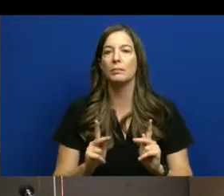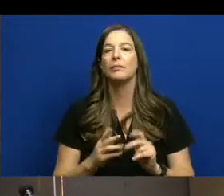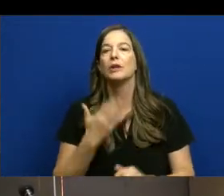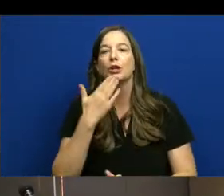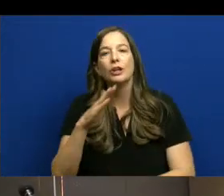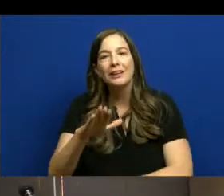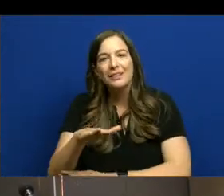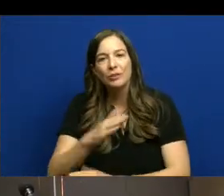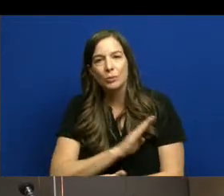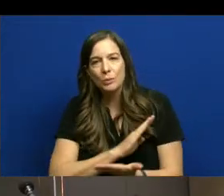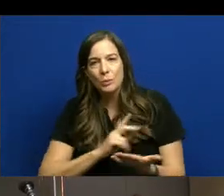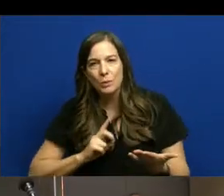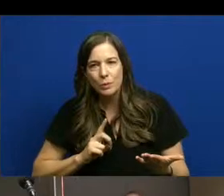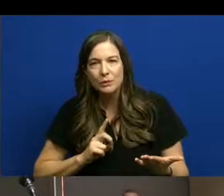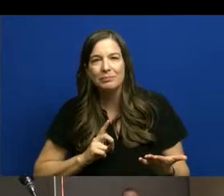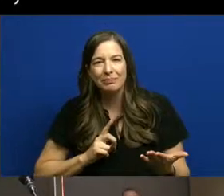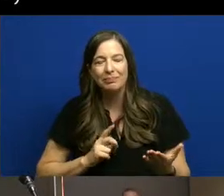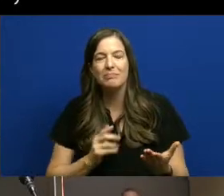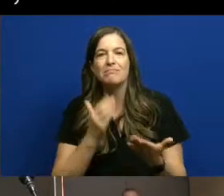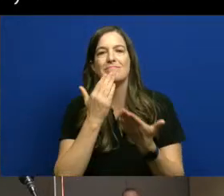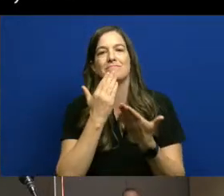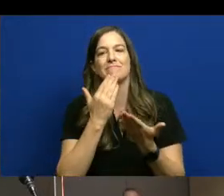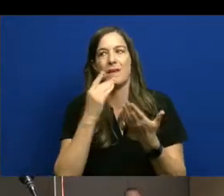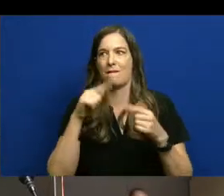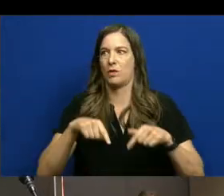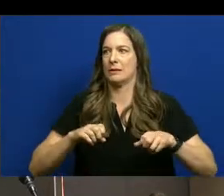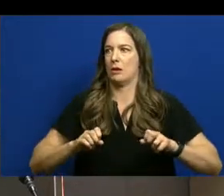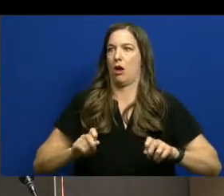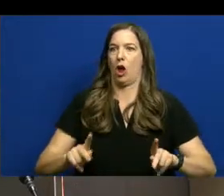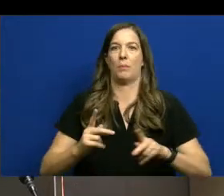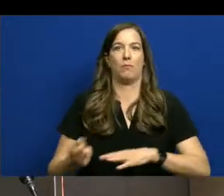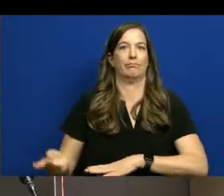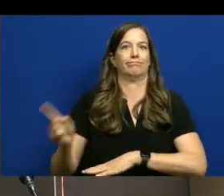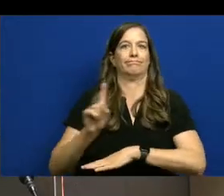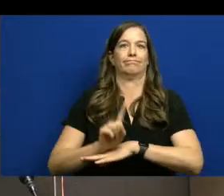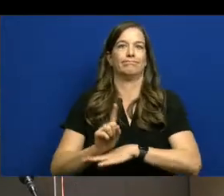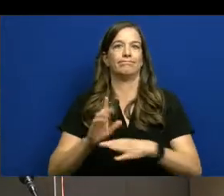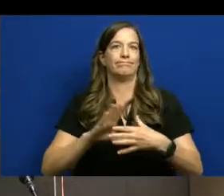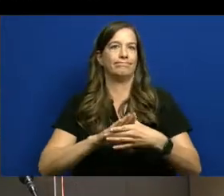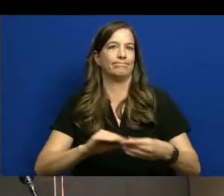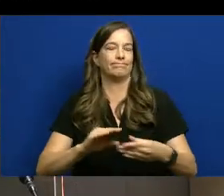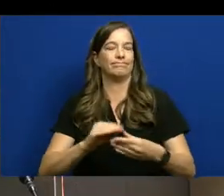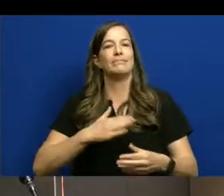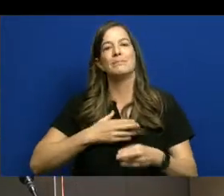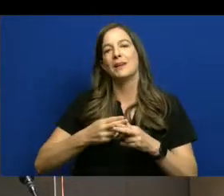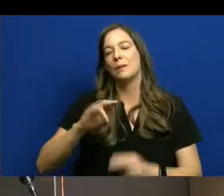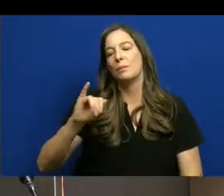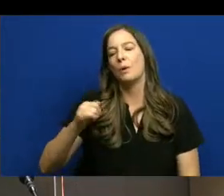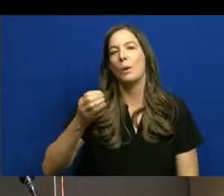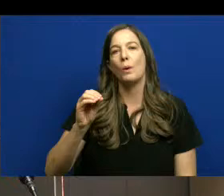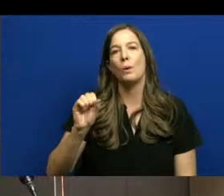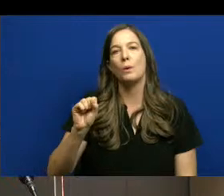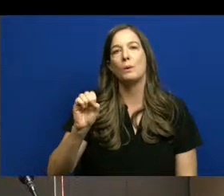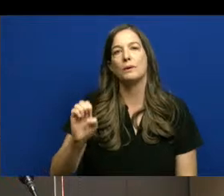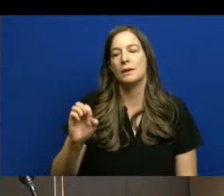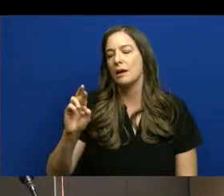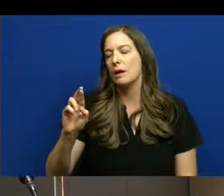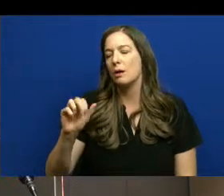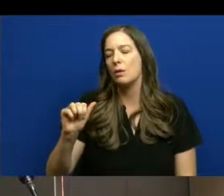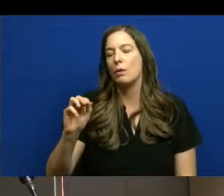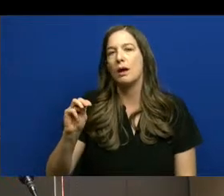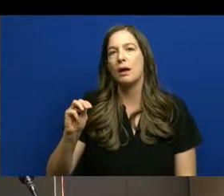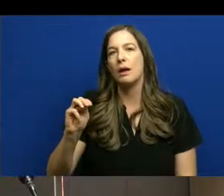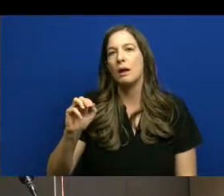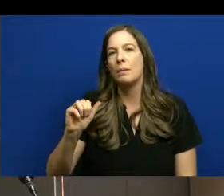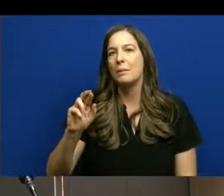Good afternoon, board. Thank you for the opportunity to give comments today. My name is Jose Ramirez, and